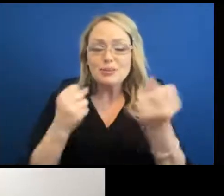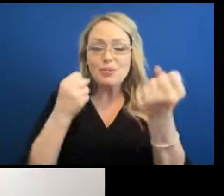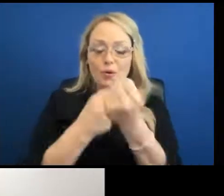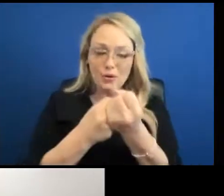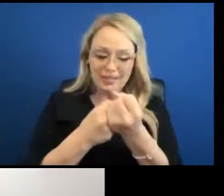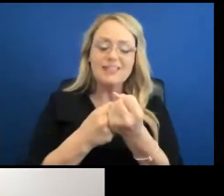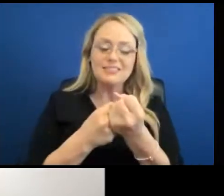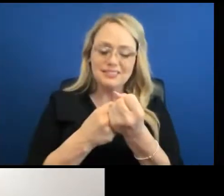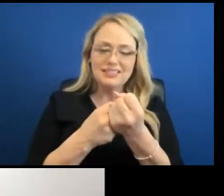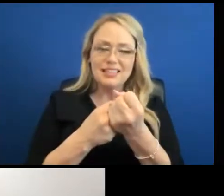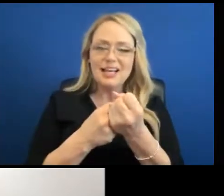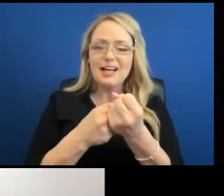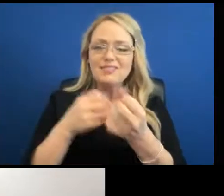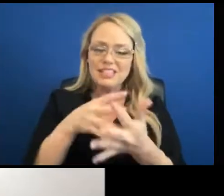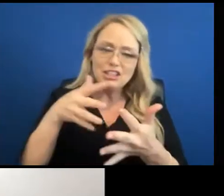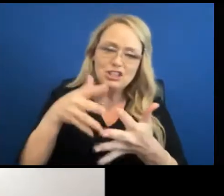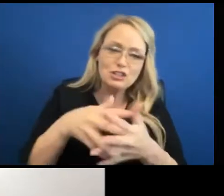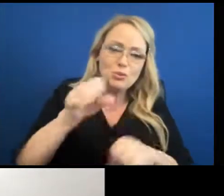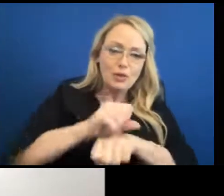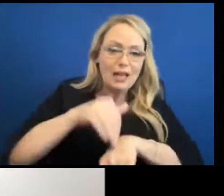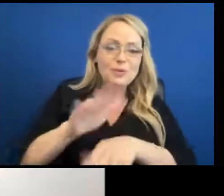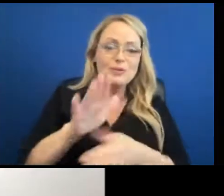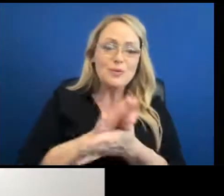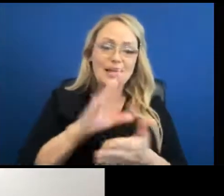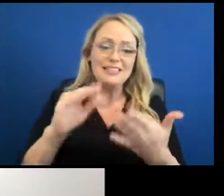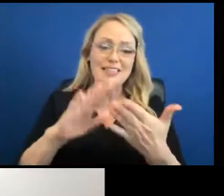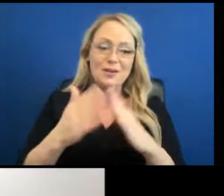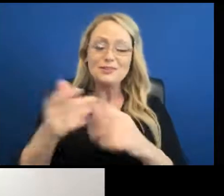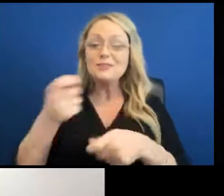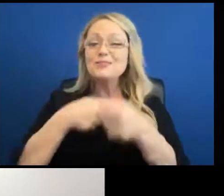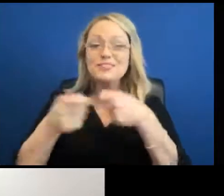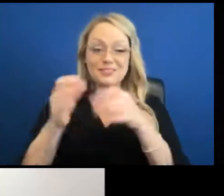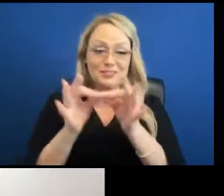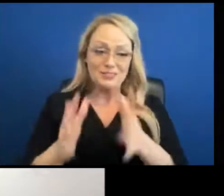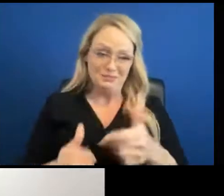at your school and in your towns.